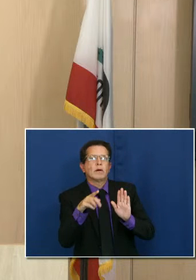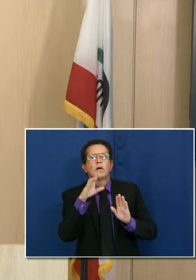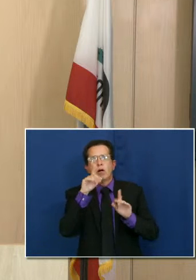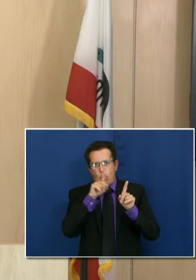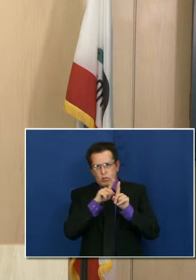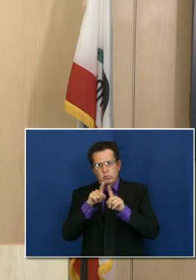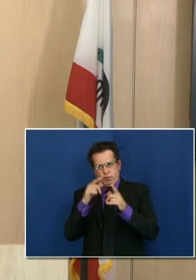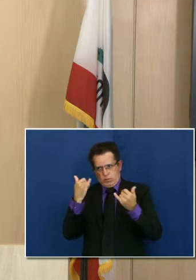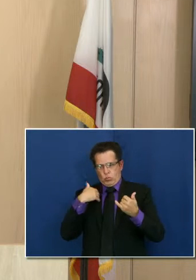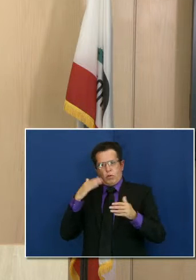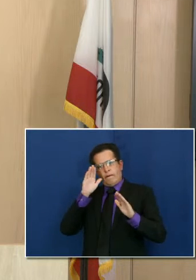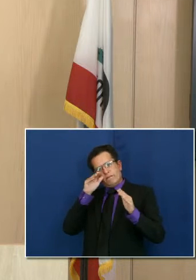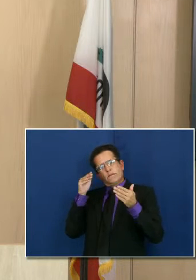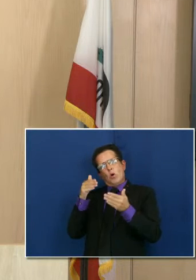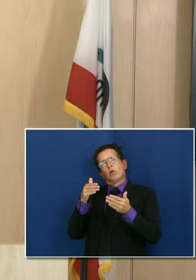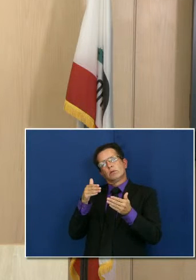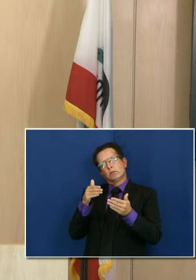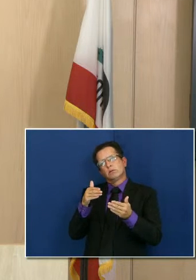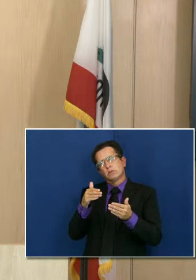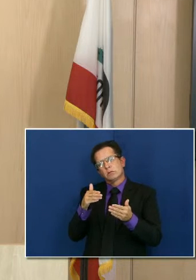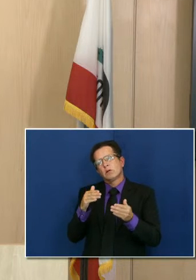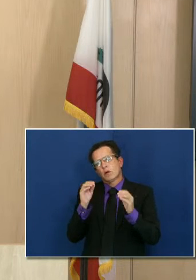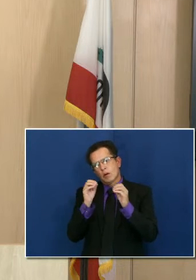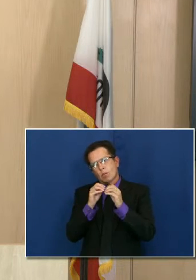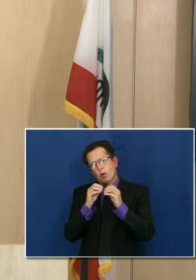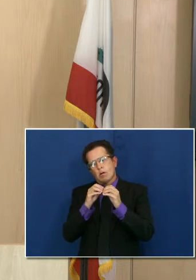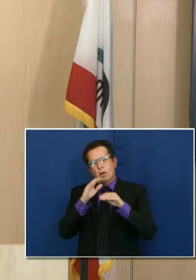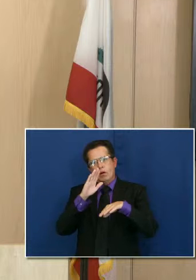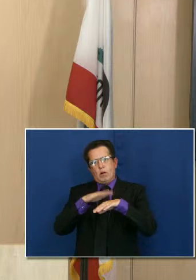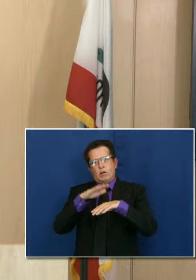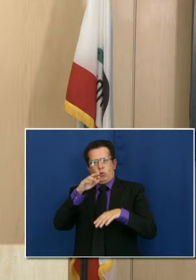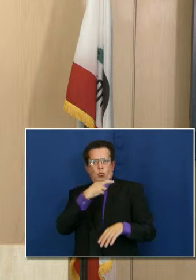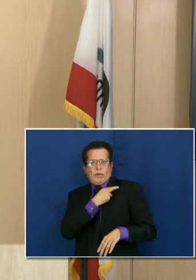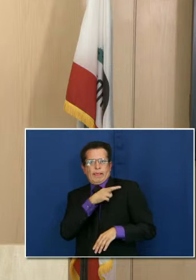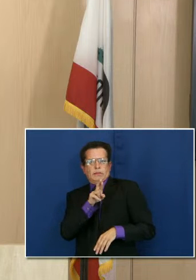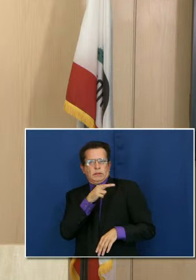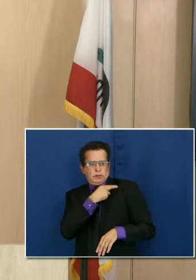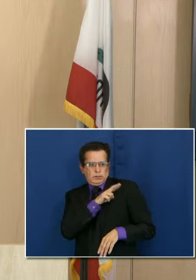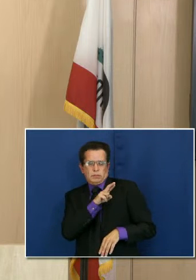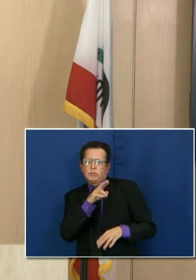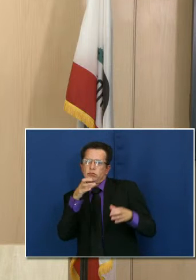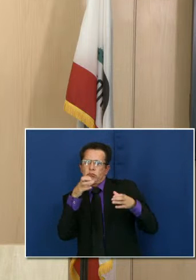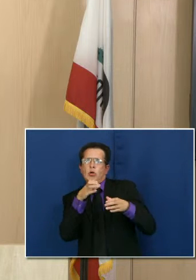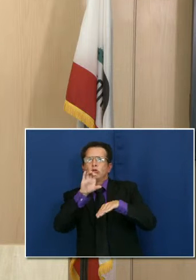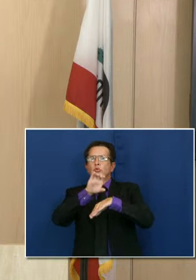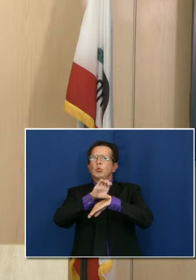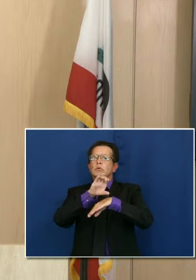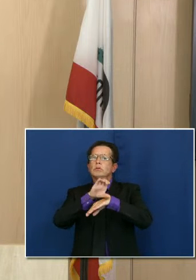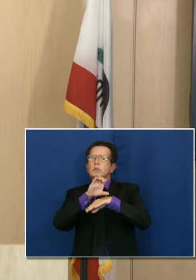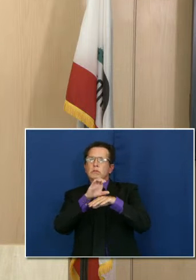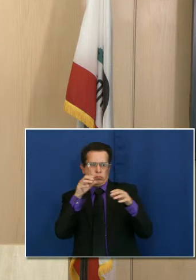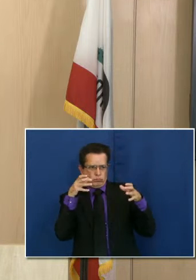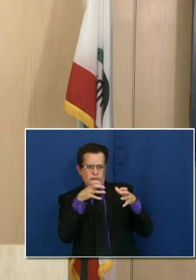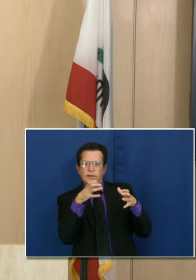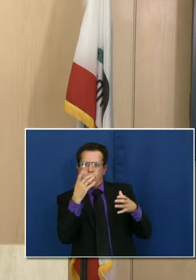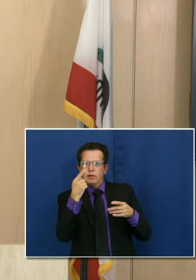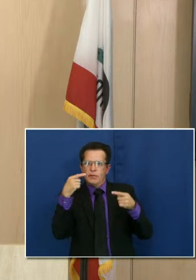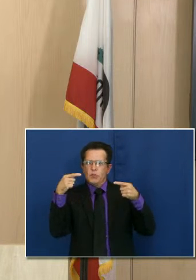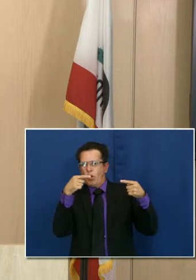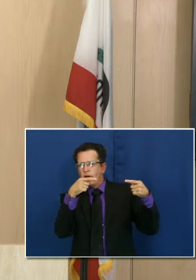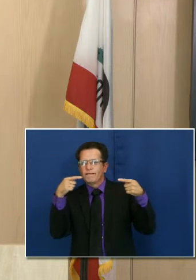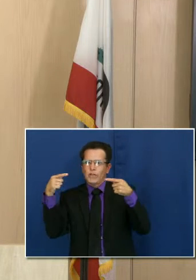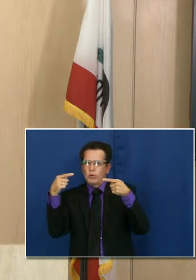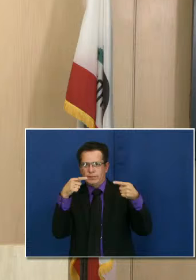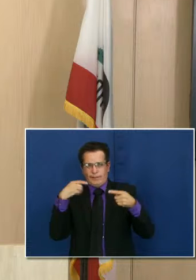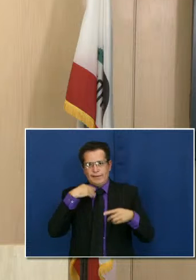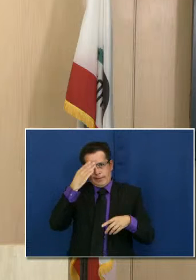and focus around the issue of religious services and churches. And to be clear, we